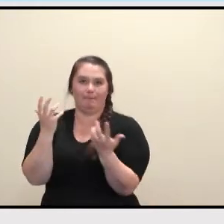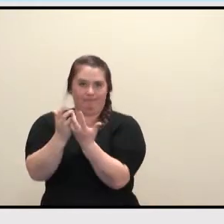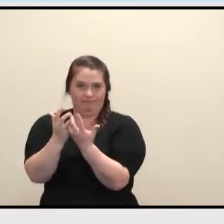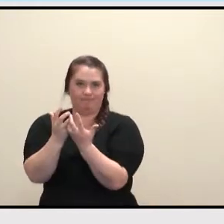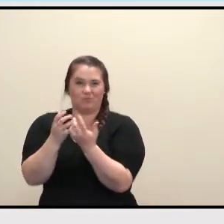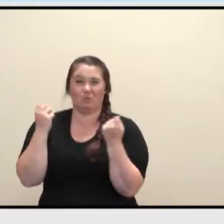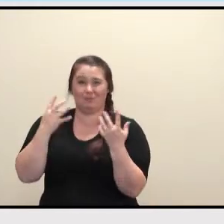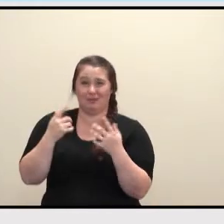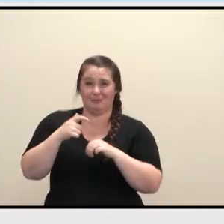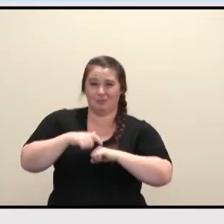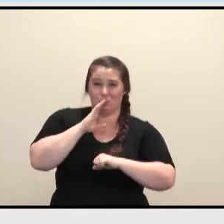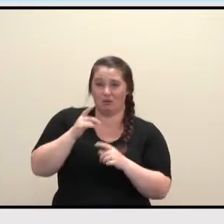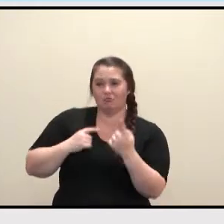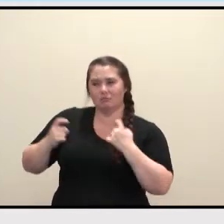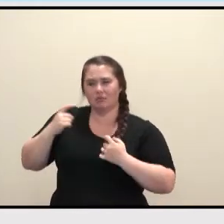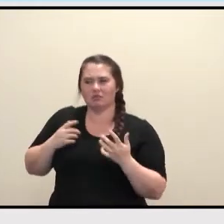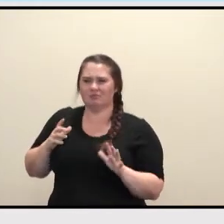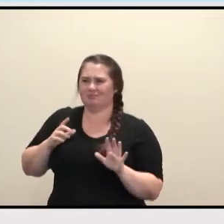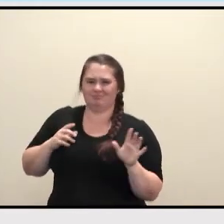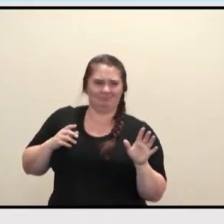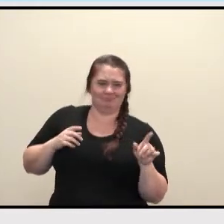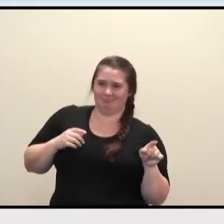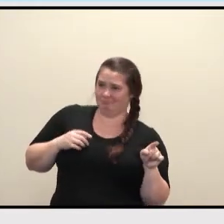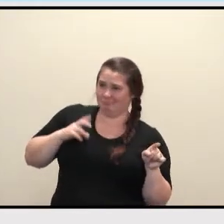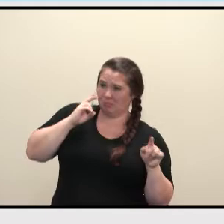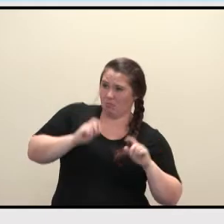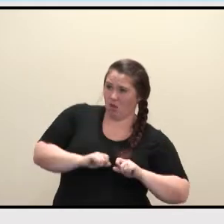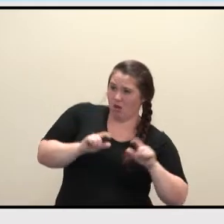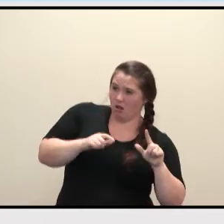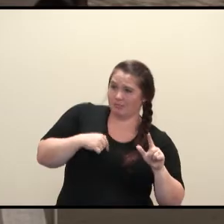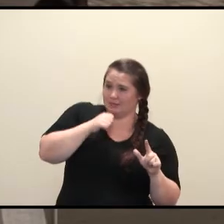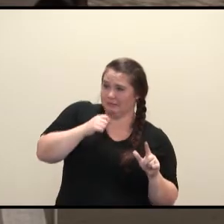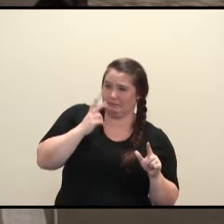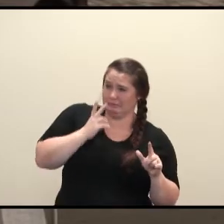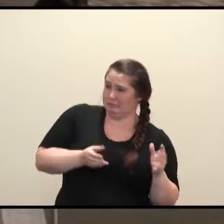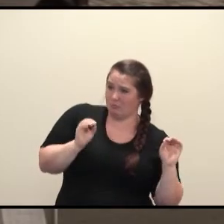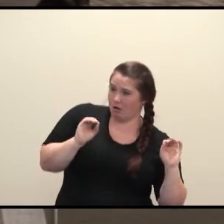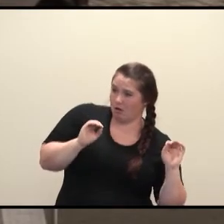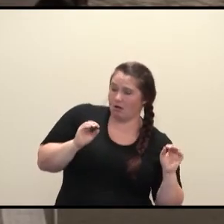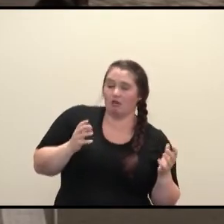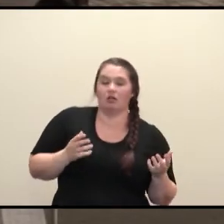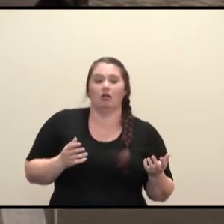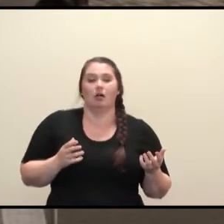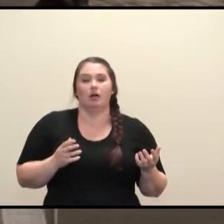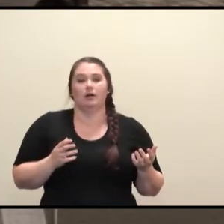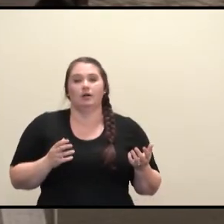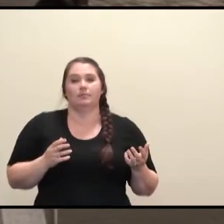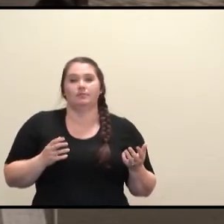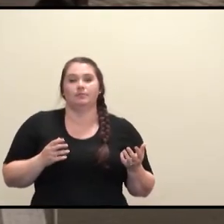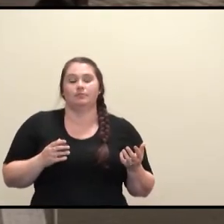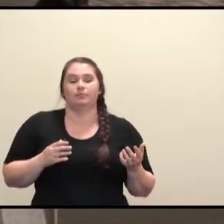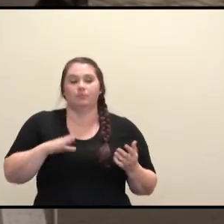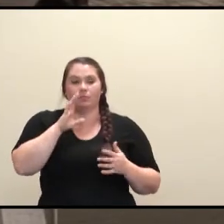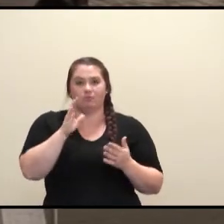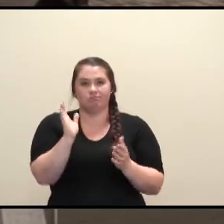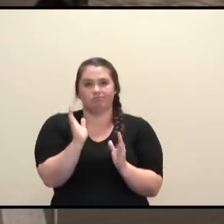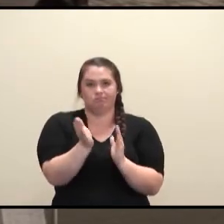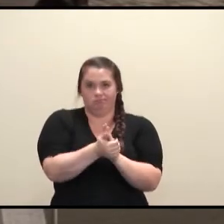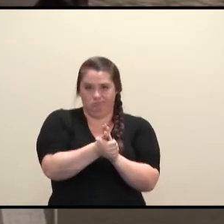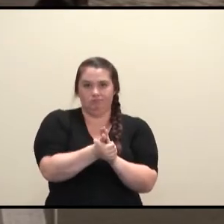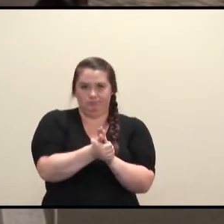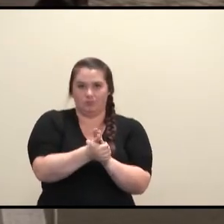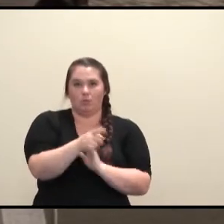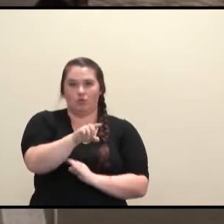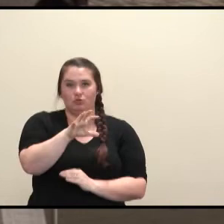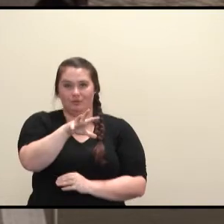get questions about, well, I don't see certain jobs whenever we're looking at market value. So we benchmark for about 150 jobs